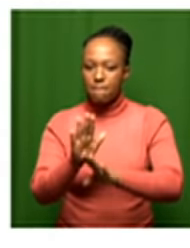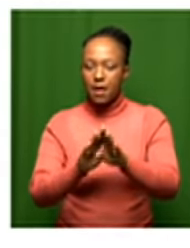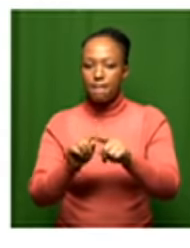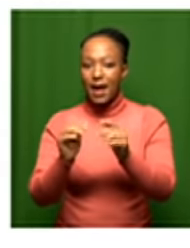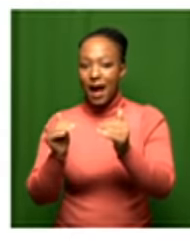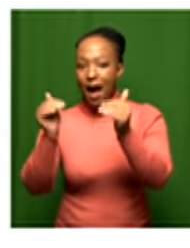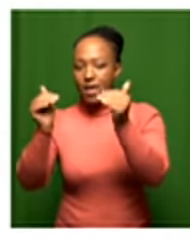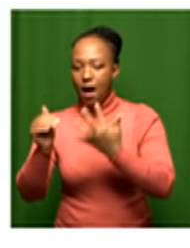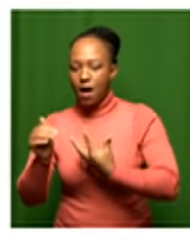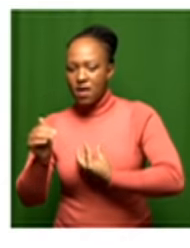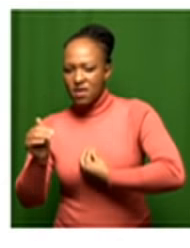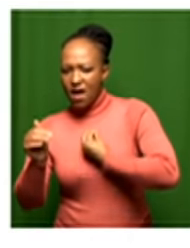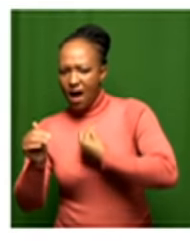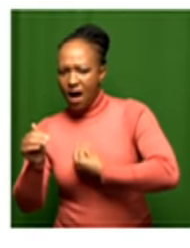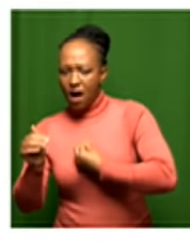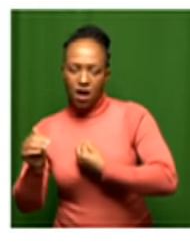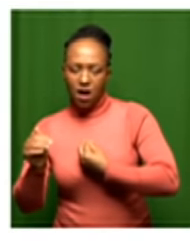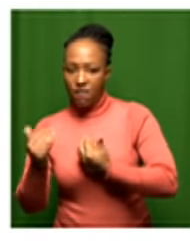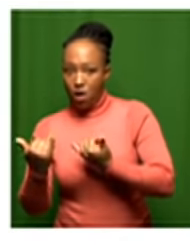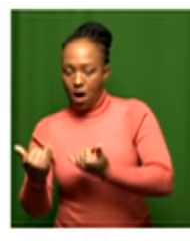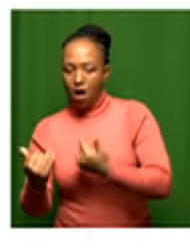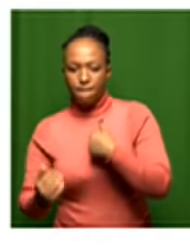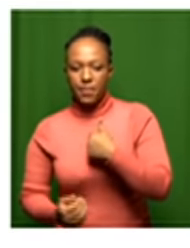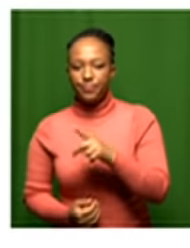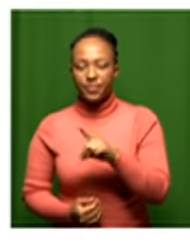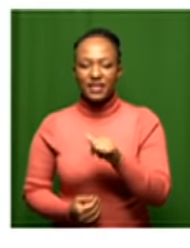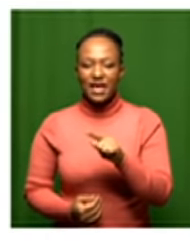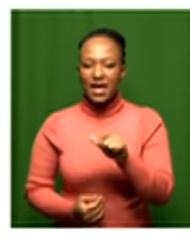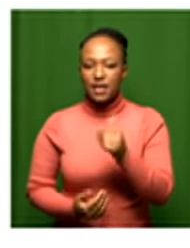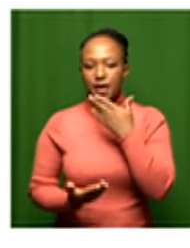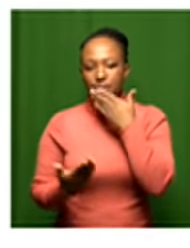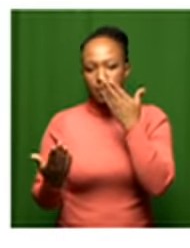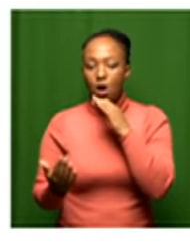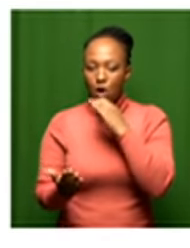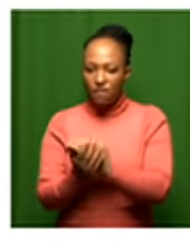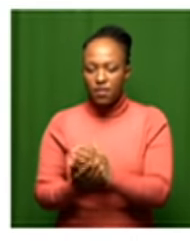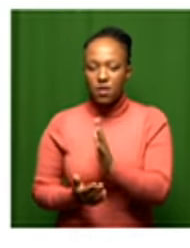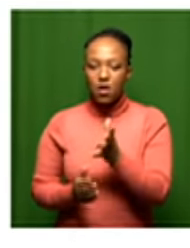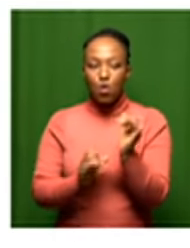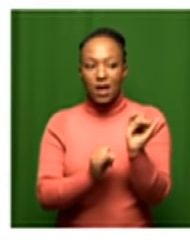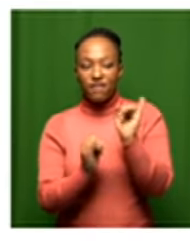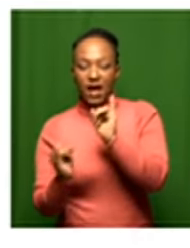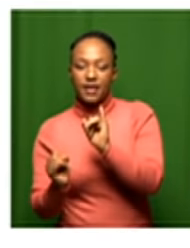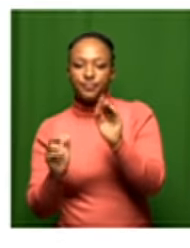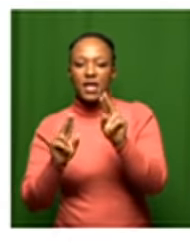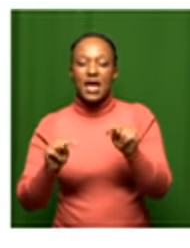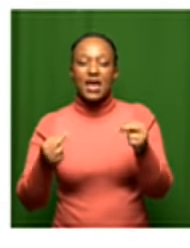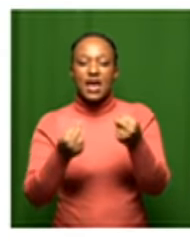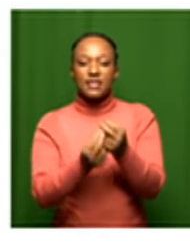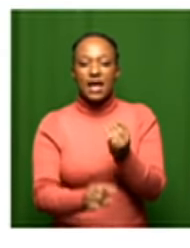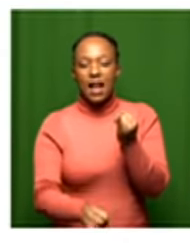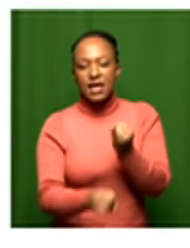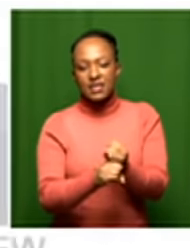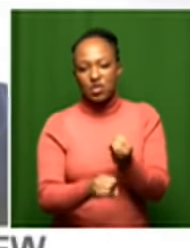transmission in younger age groups, I don't quite have the data to confirm that. No problem. We'll invite the National Institute of Communicable Diseases. They've